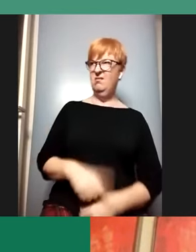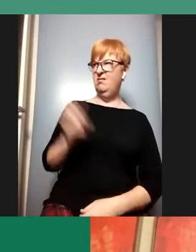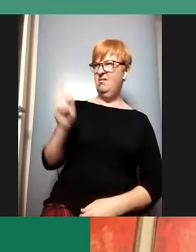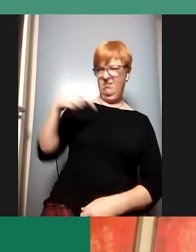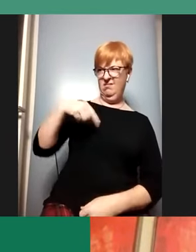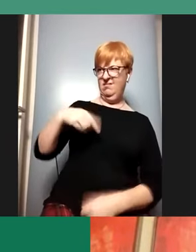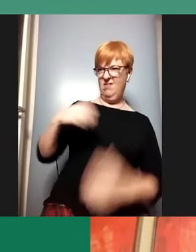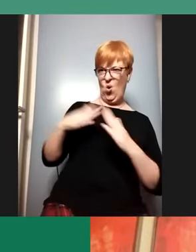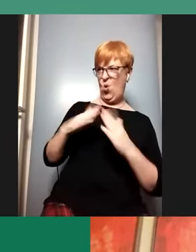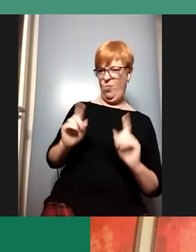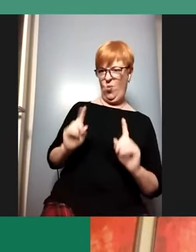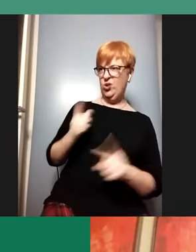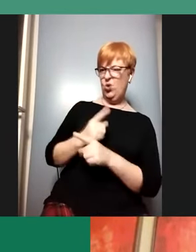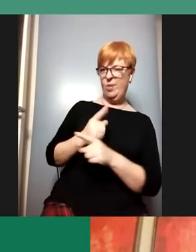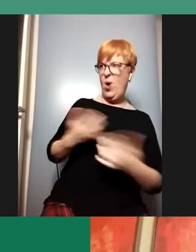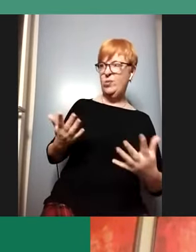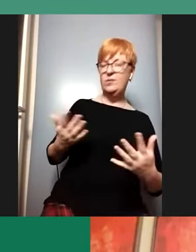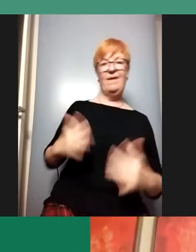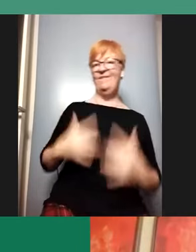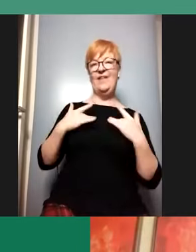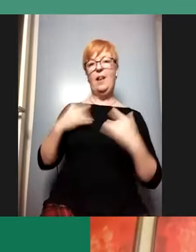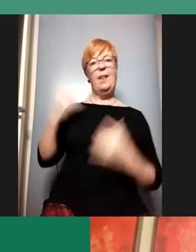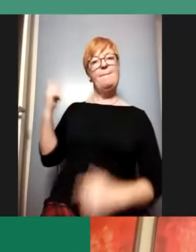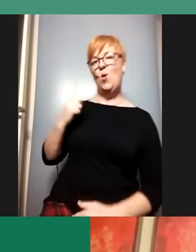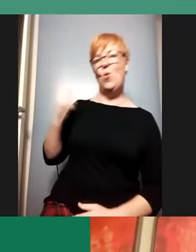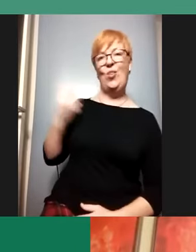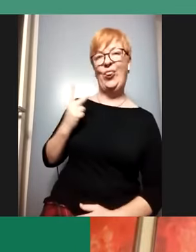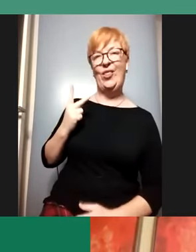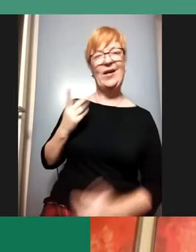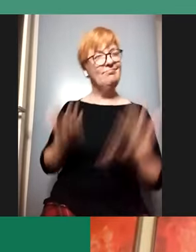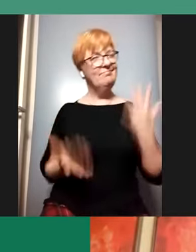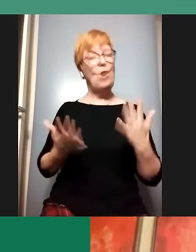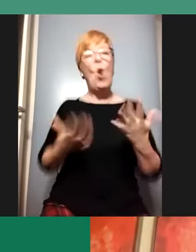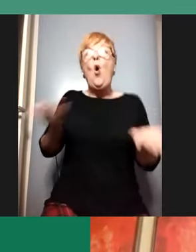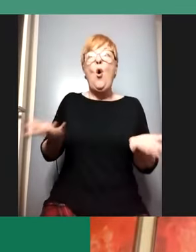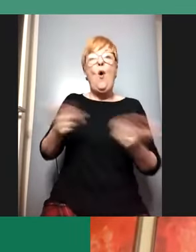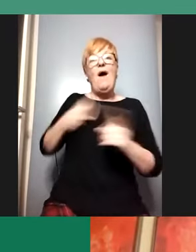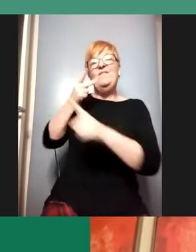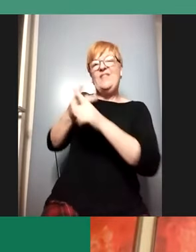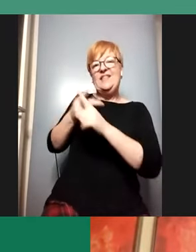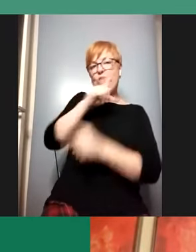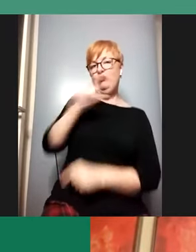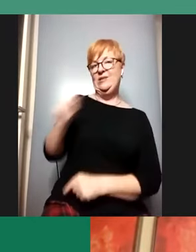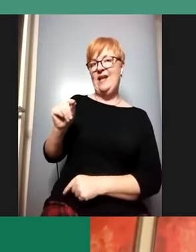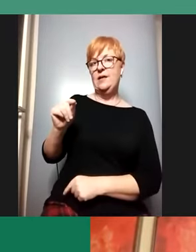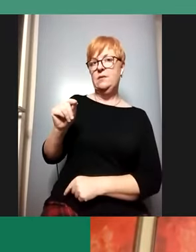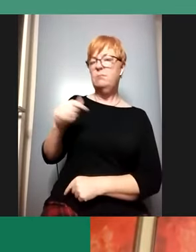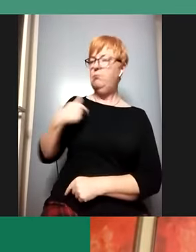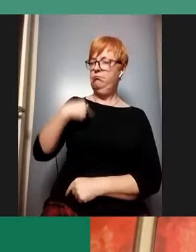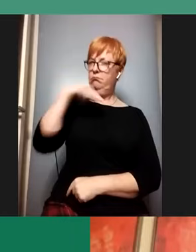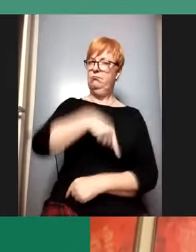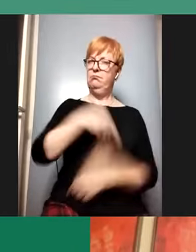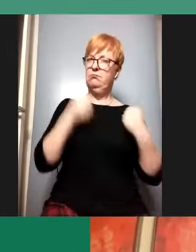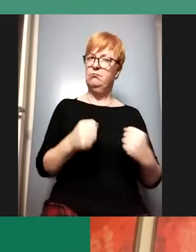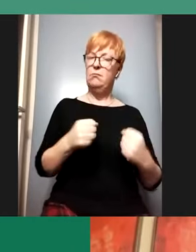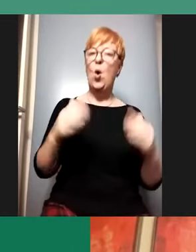don't have necessarily have that duality, or to be in Trinidad and not feel like, you know, that is always home. Do you think that the Windrush